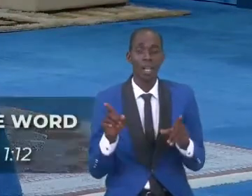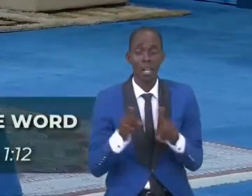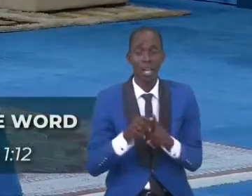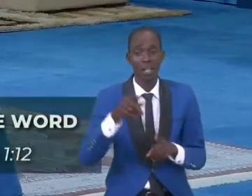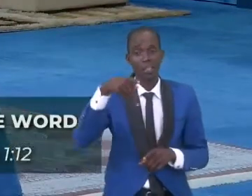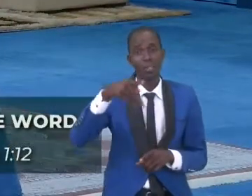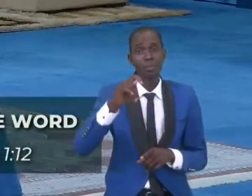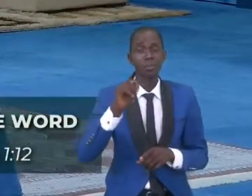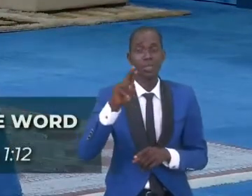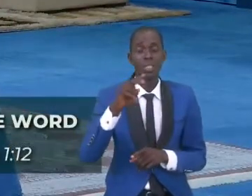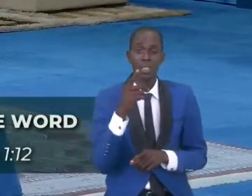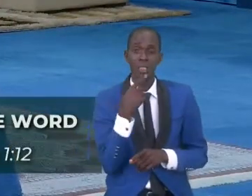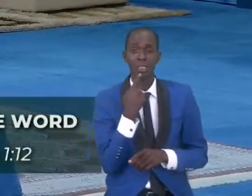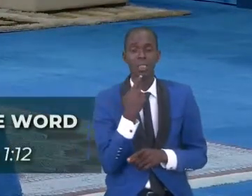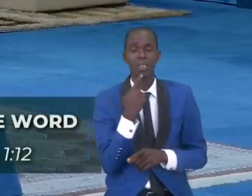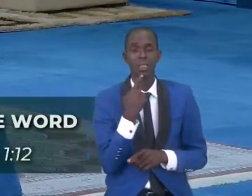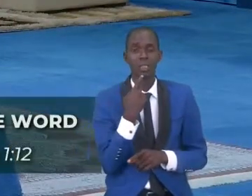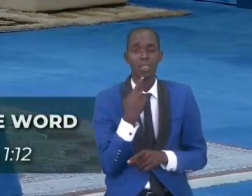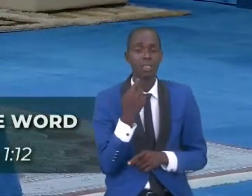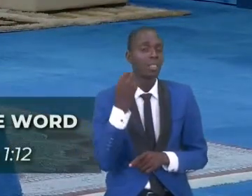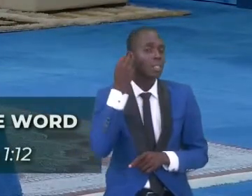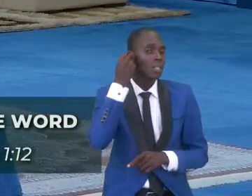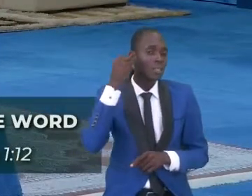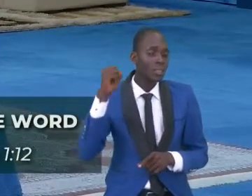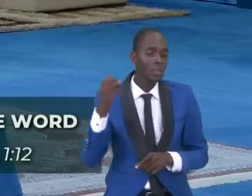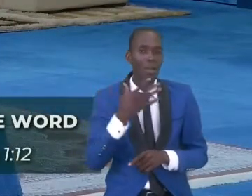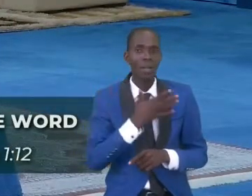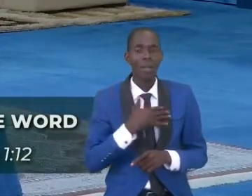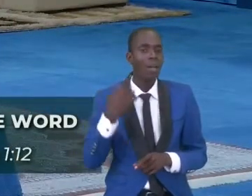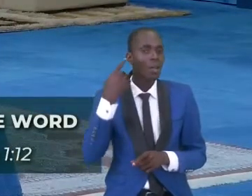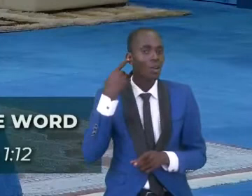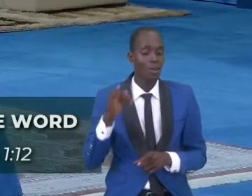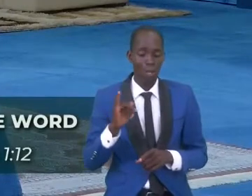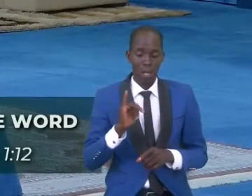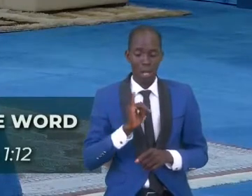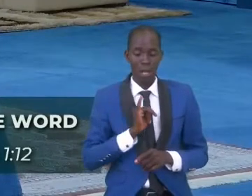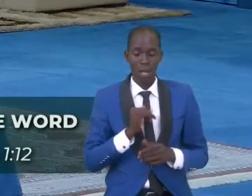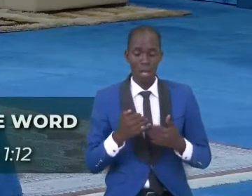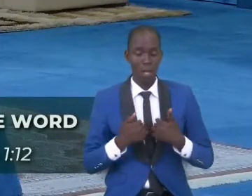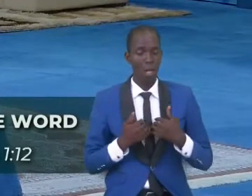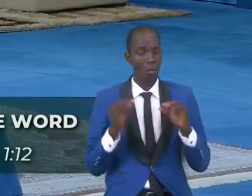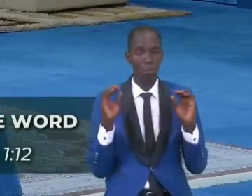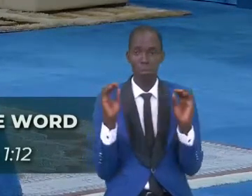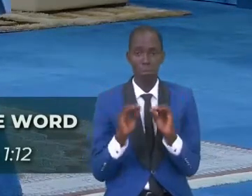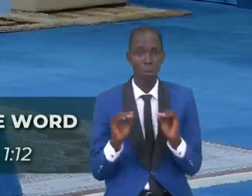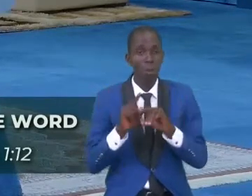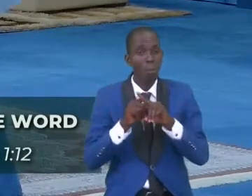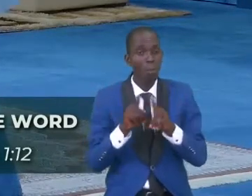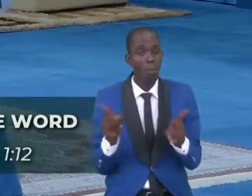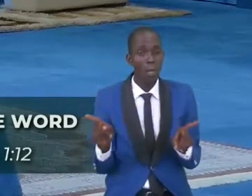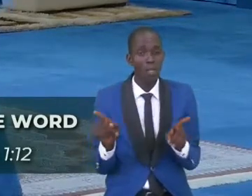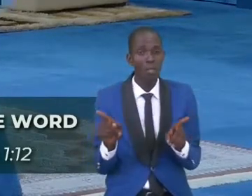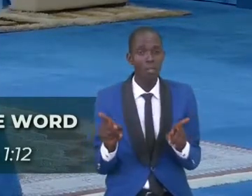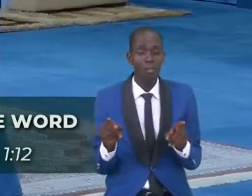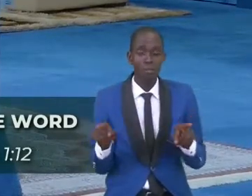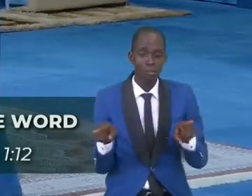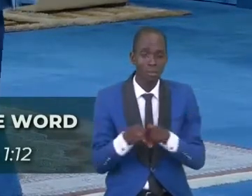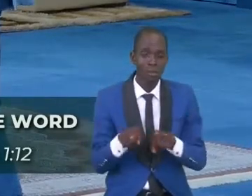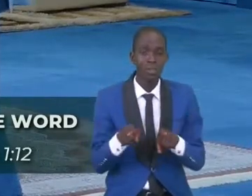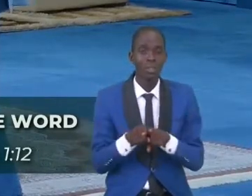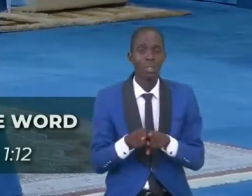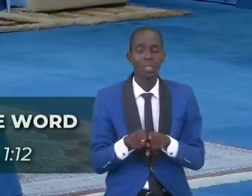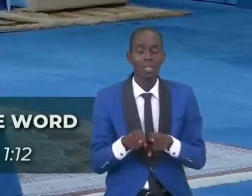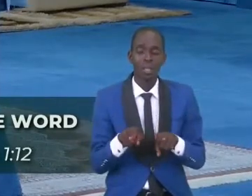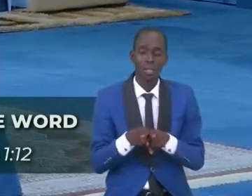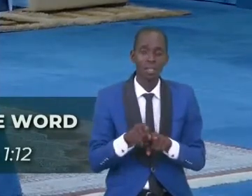said, silver and gold have I none, but such as